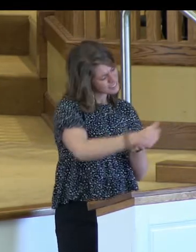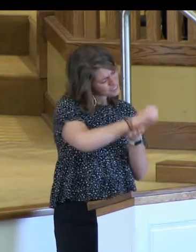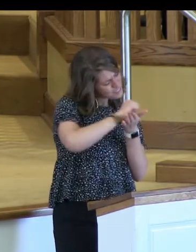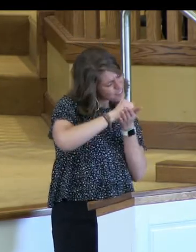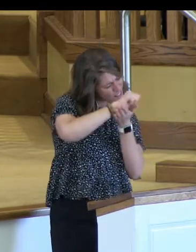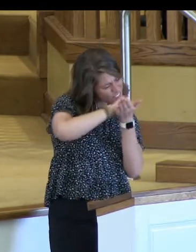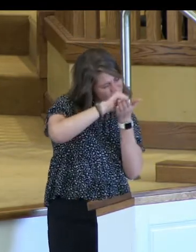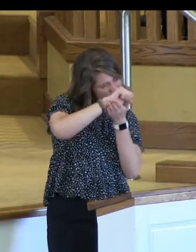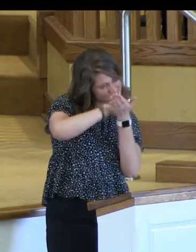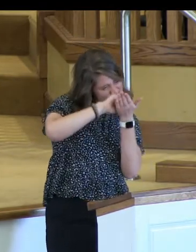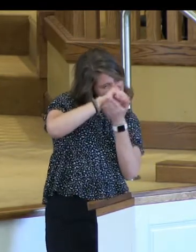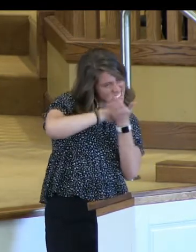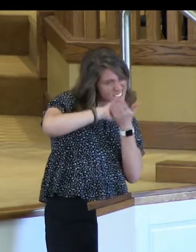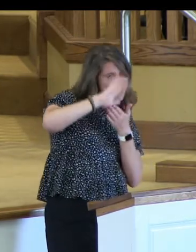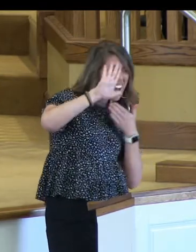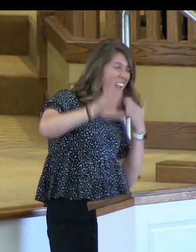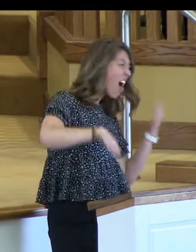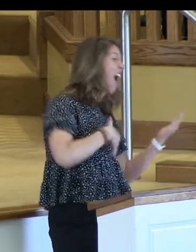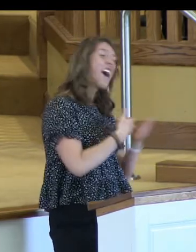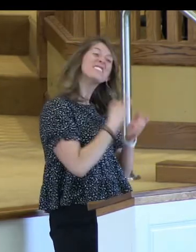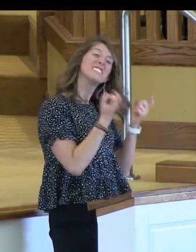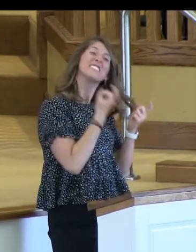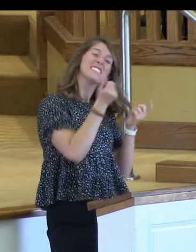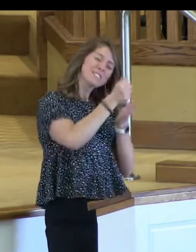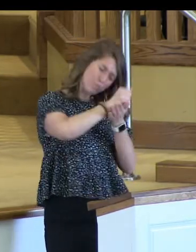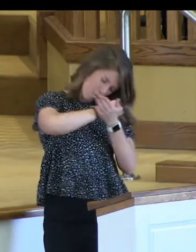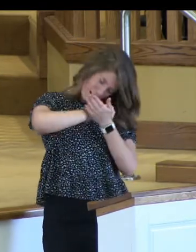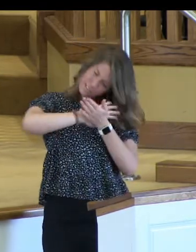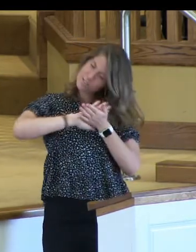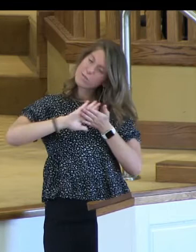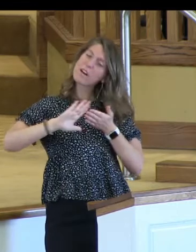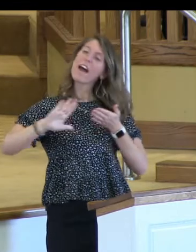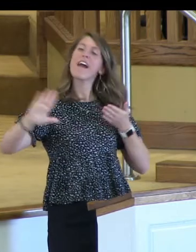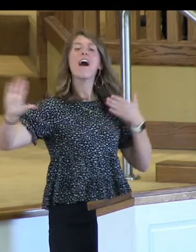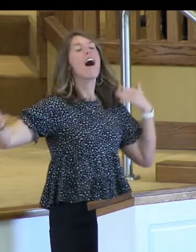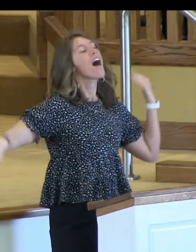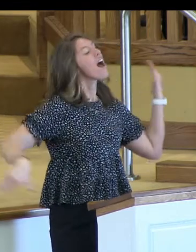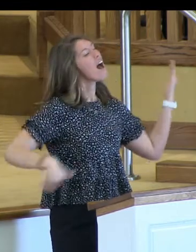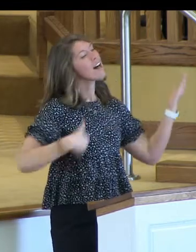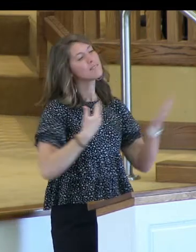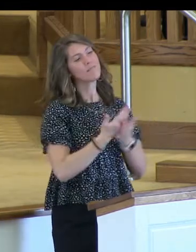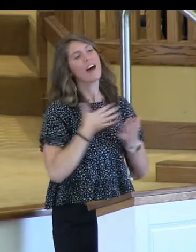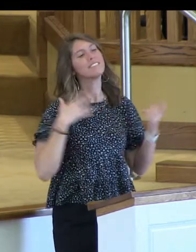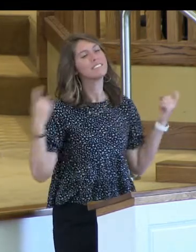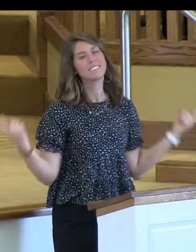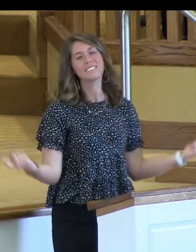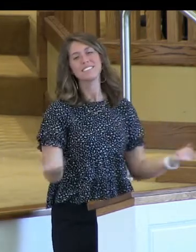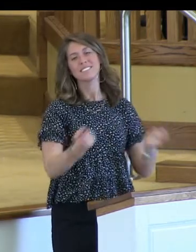sins are washed, they're all washed away.